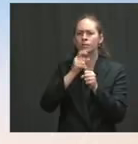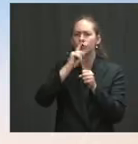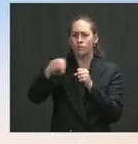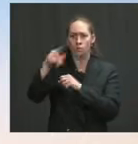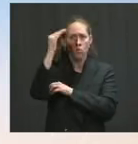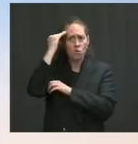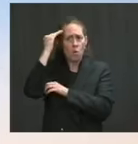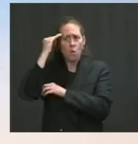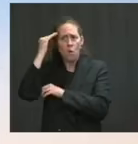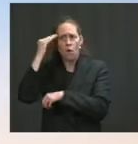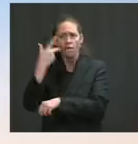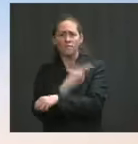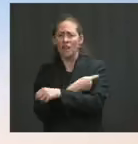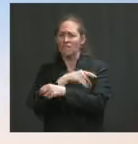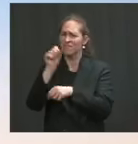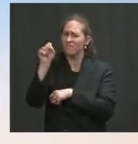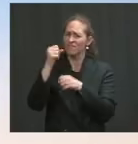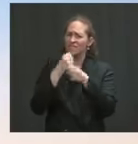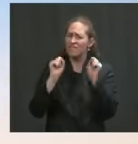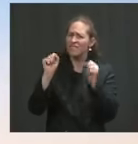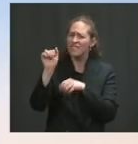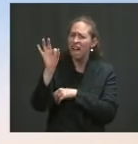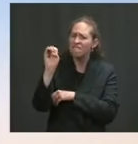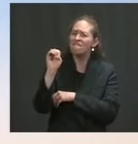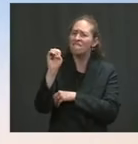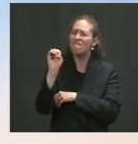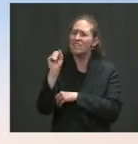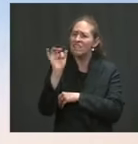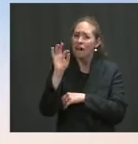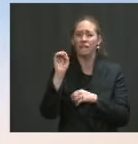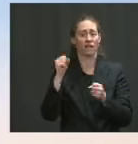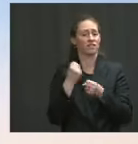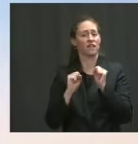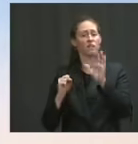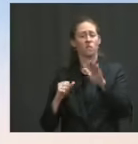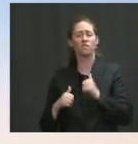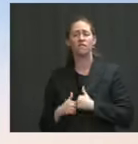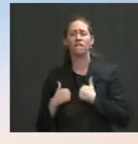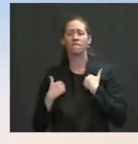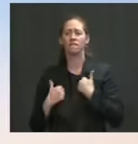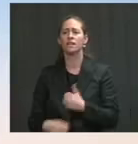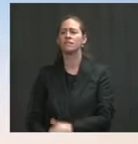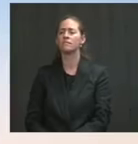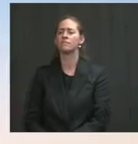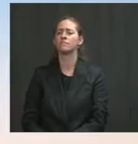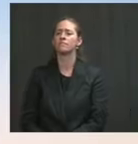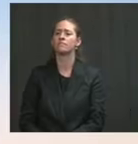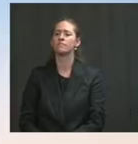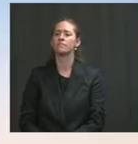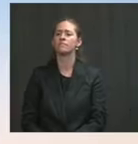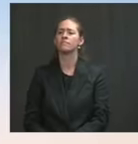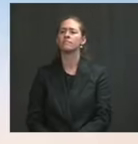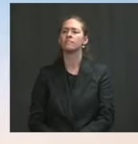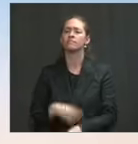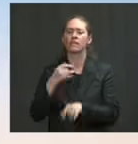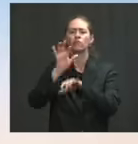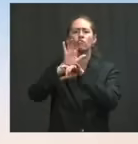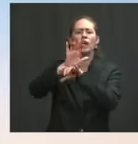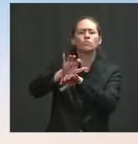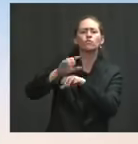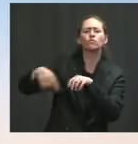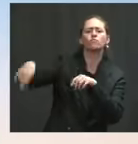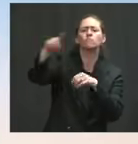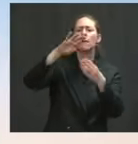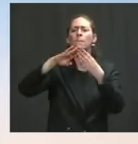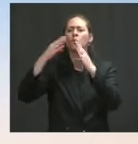vaccines are safe, that they can save lives. And so these are grassroots voices across the country. They are not members of the government.